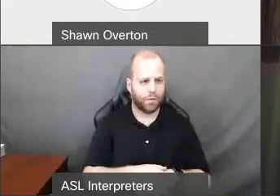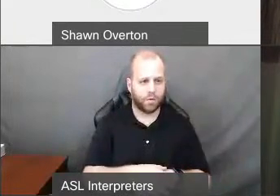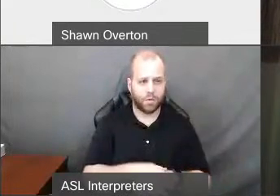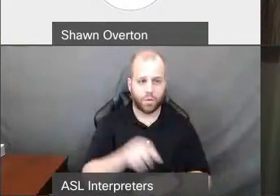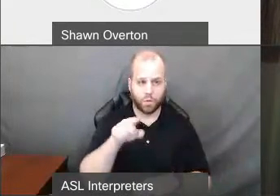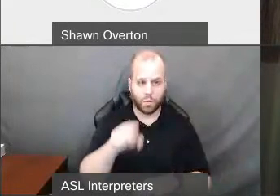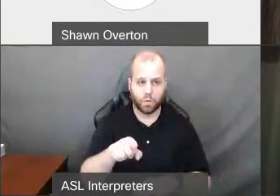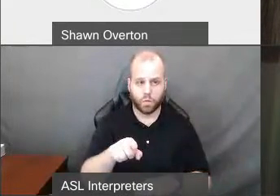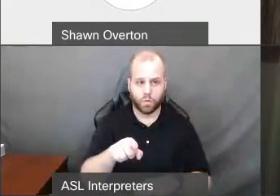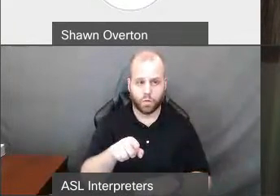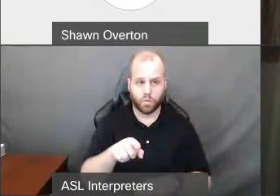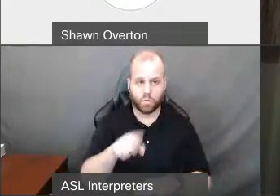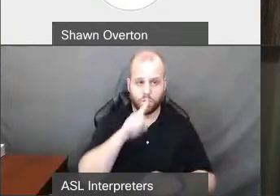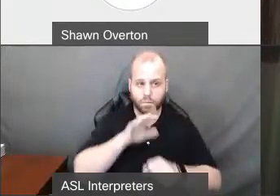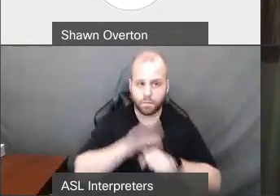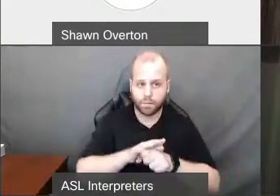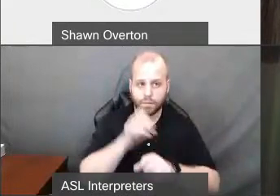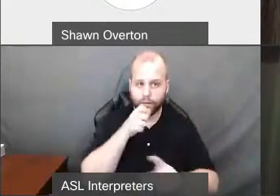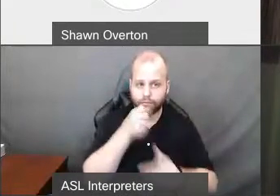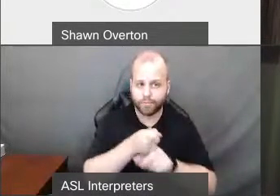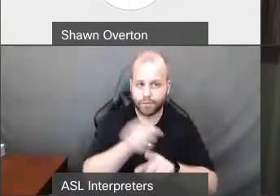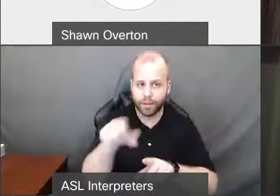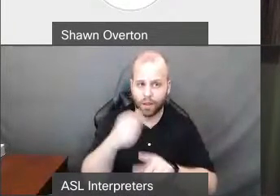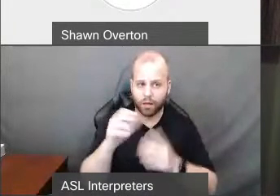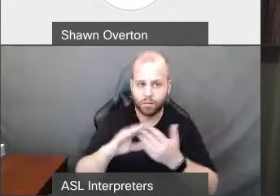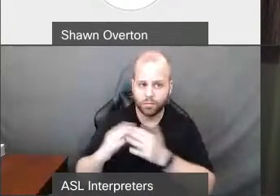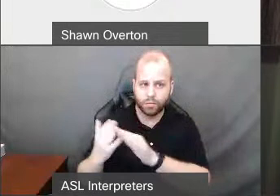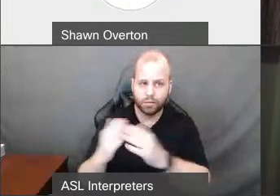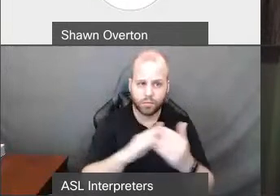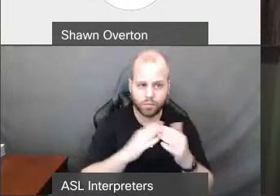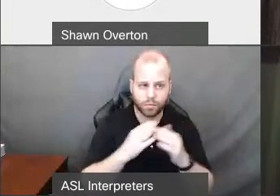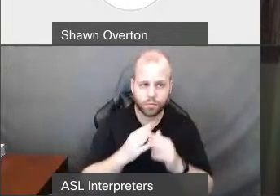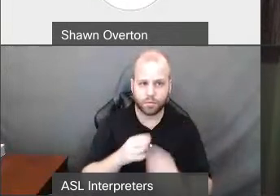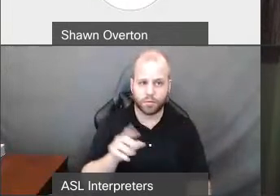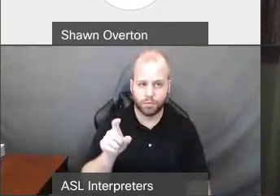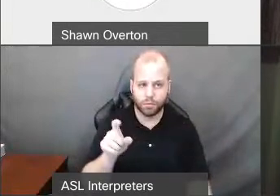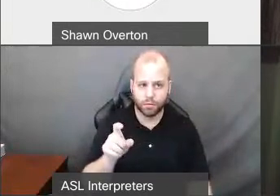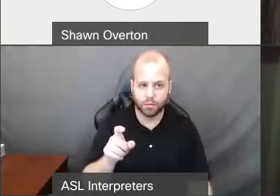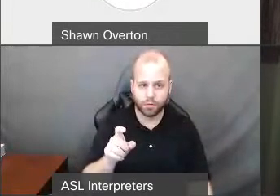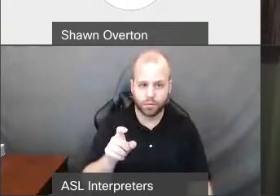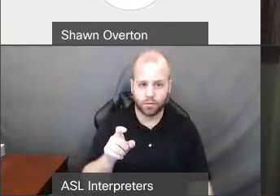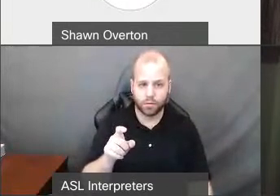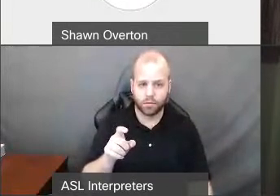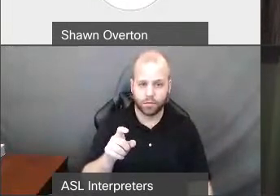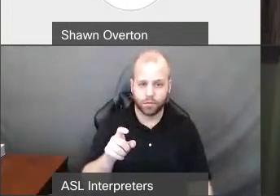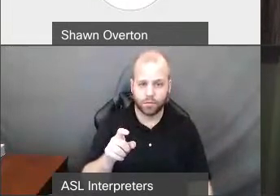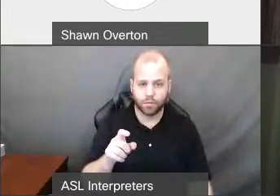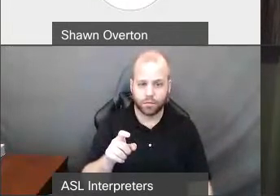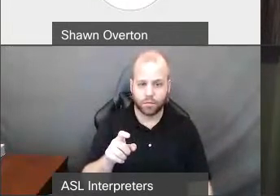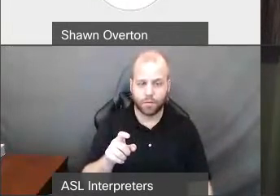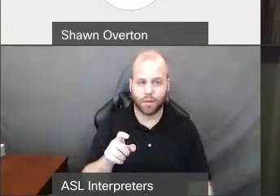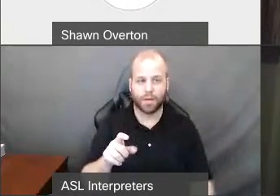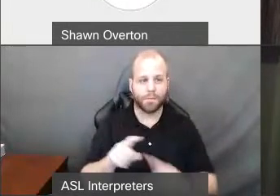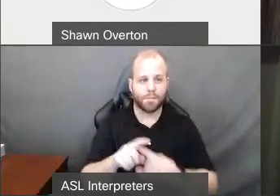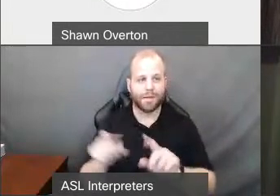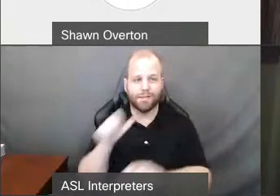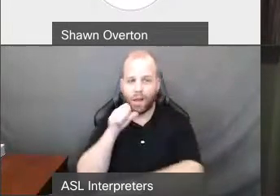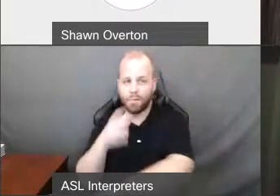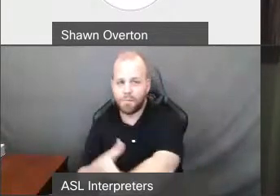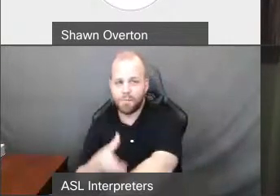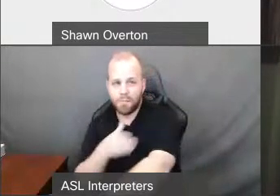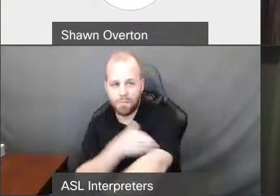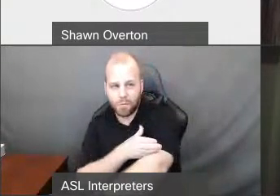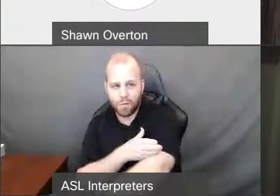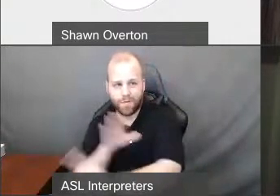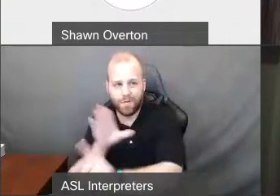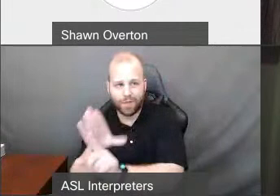of those other neighborhoods? I think he mentioned that it would not affect any of the other neighborhoods, but it won't improve theirs, but it will.